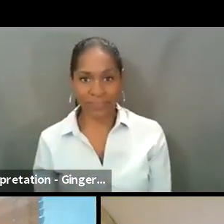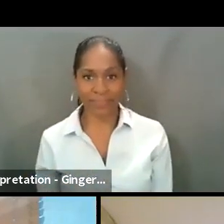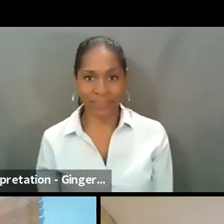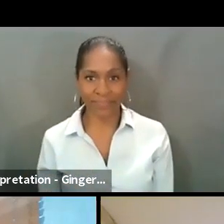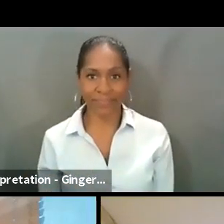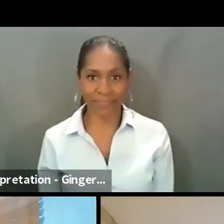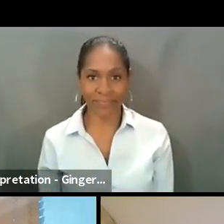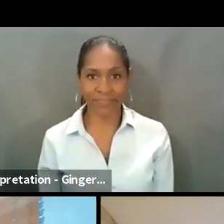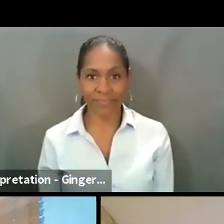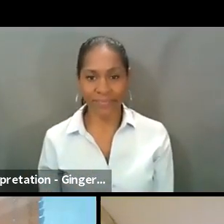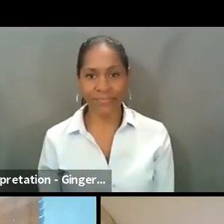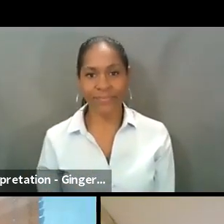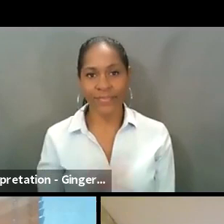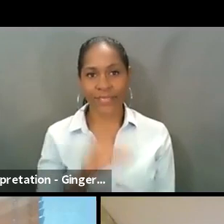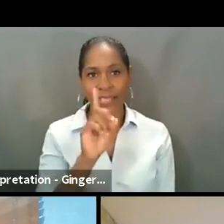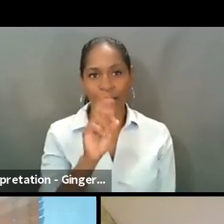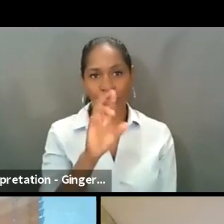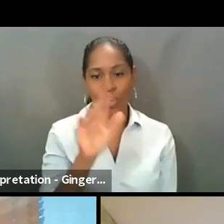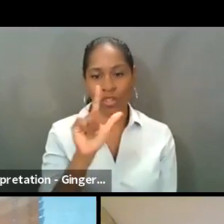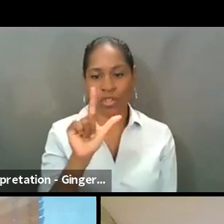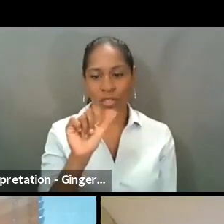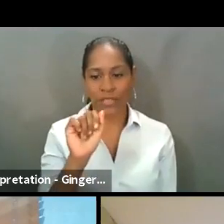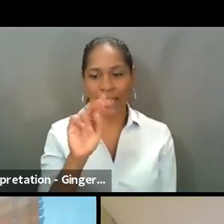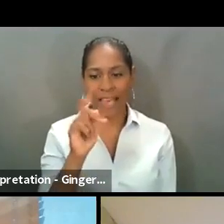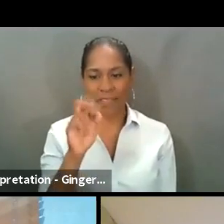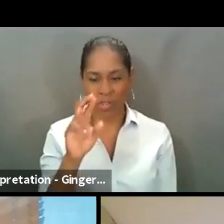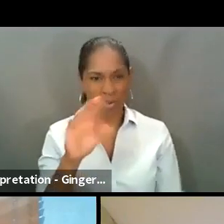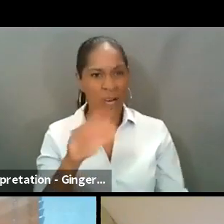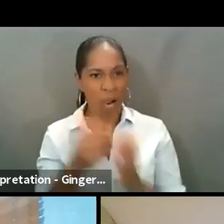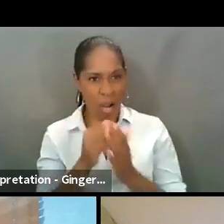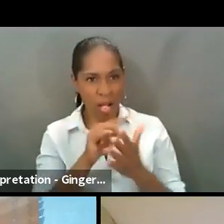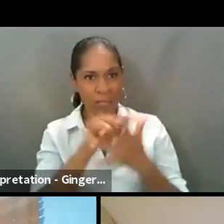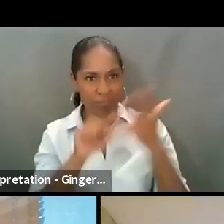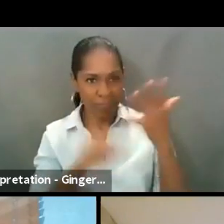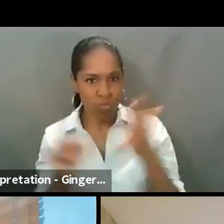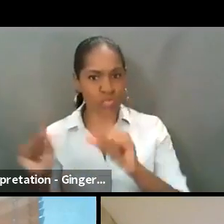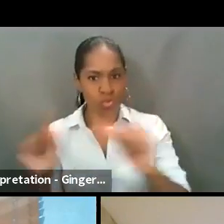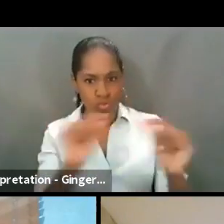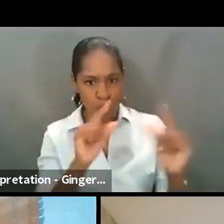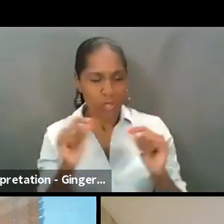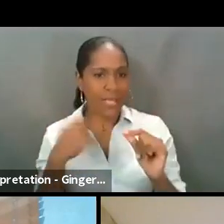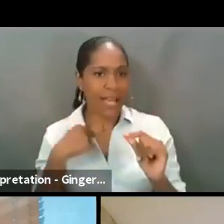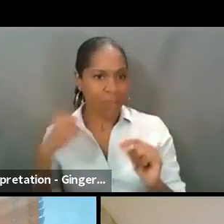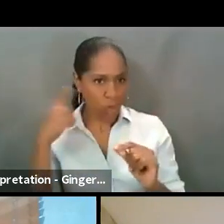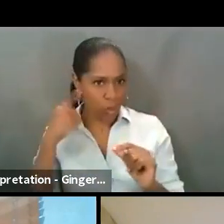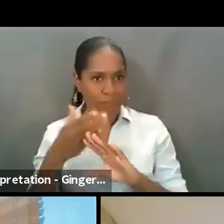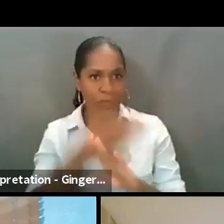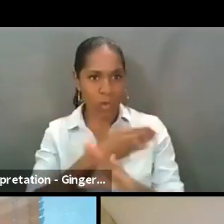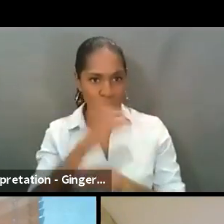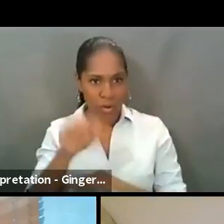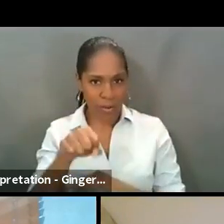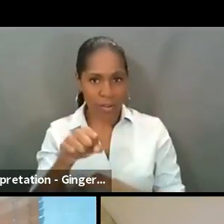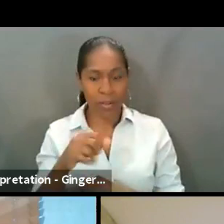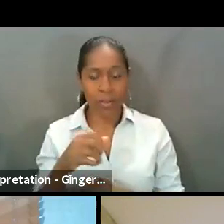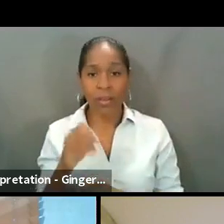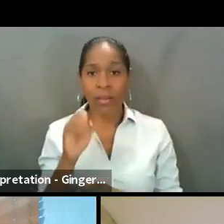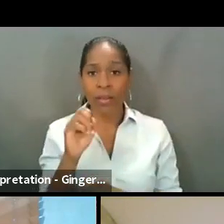Those are all definitely things that I've heard before, especially I think I've had it before, or I think I would be okay if I